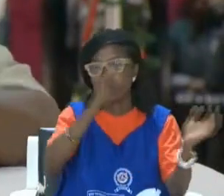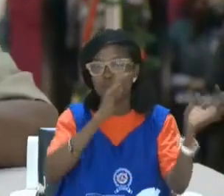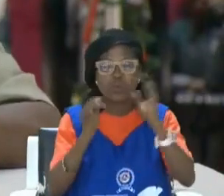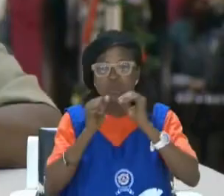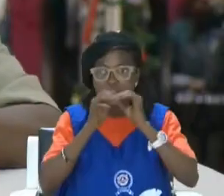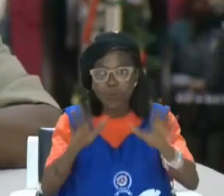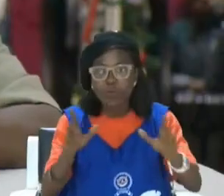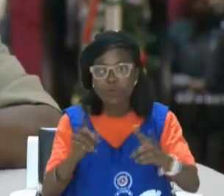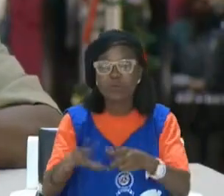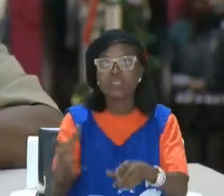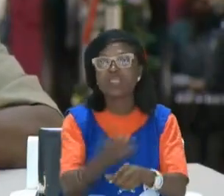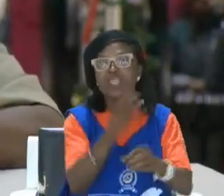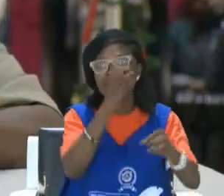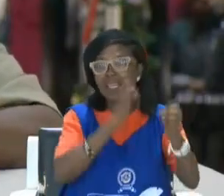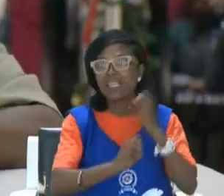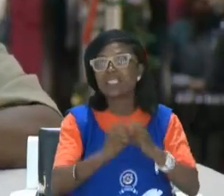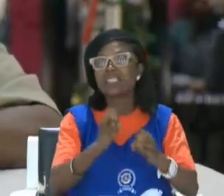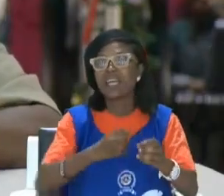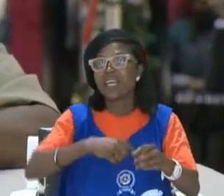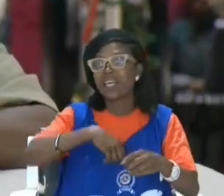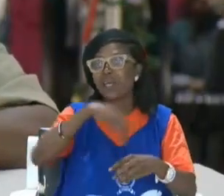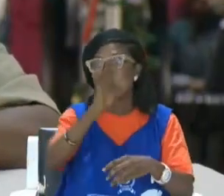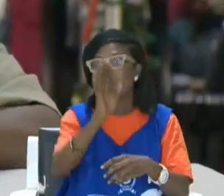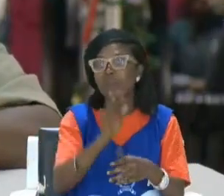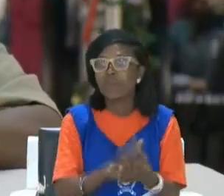that is the fact that